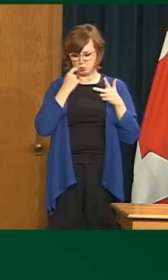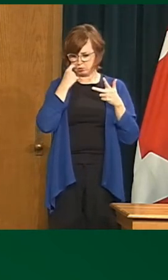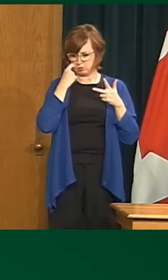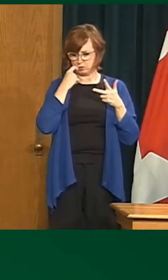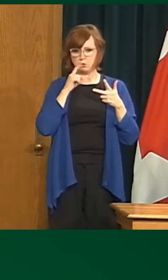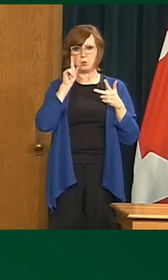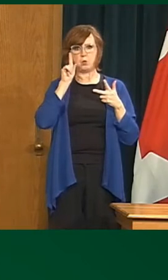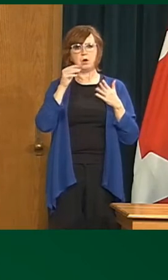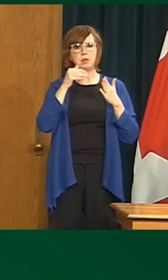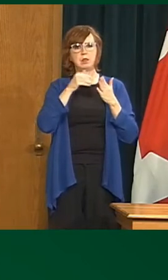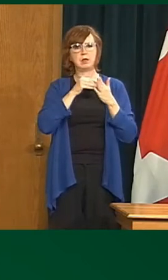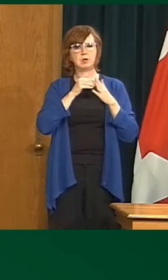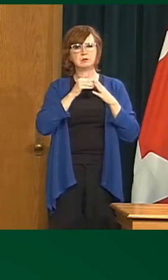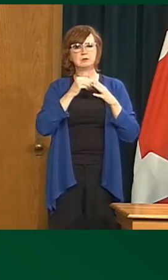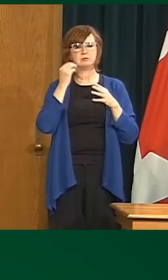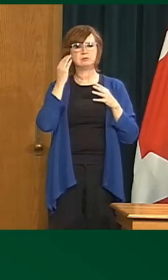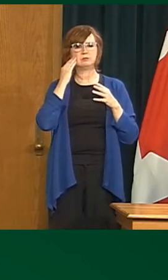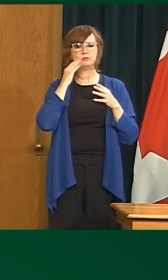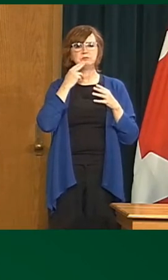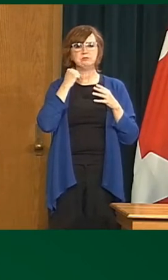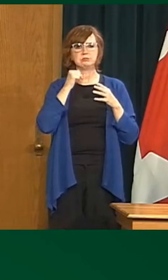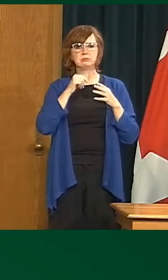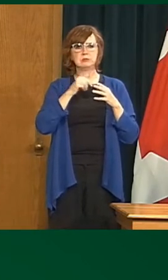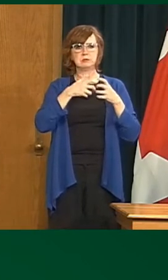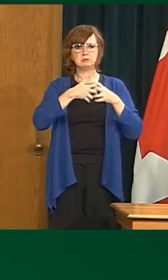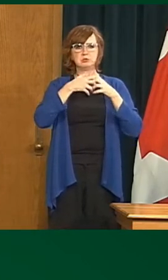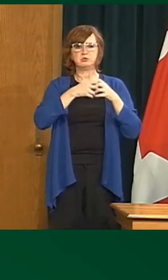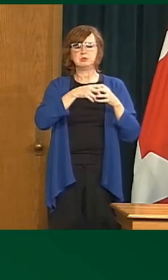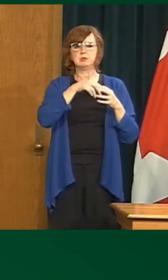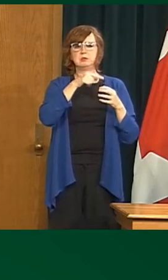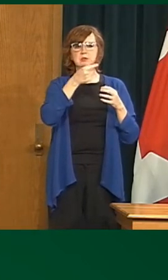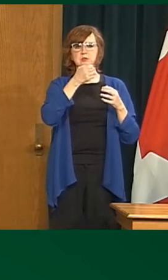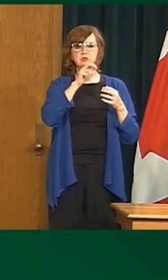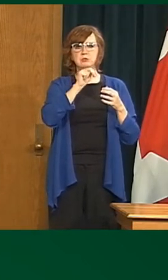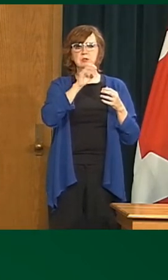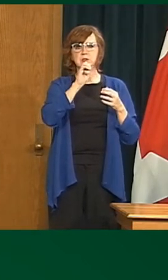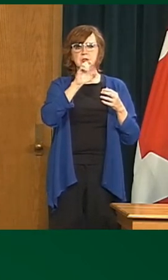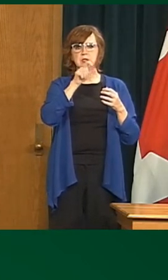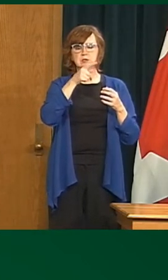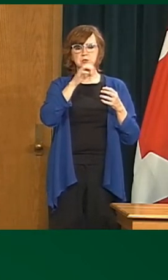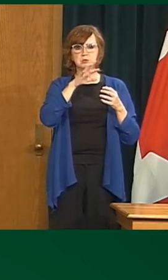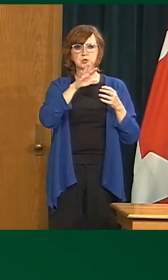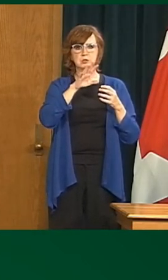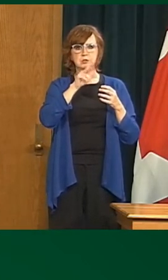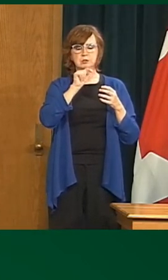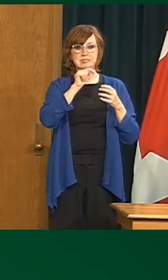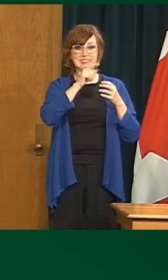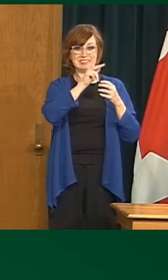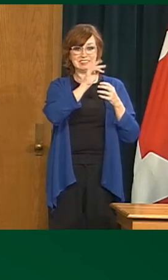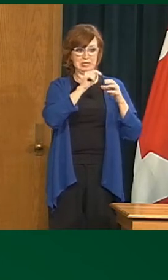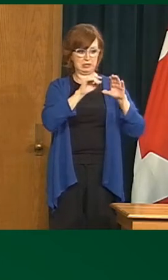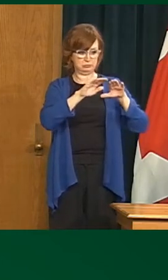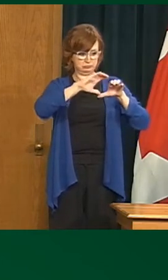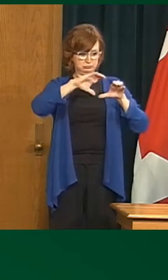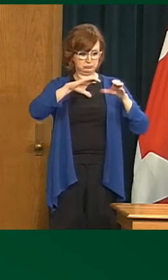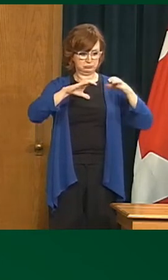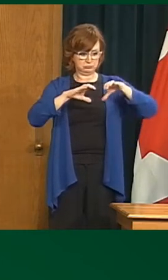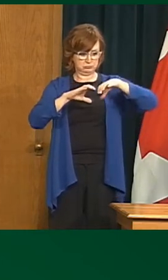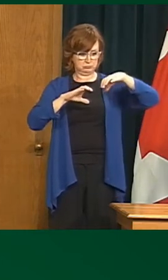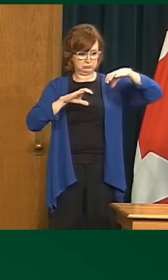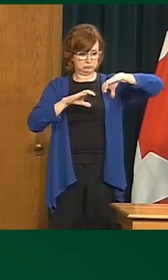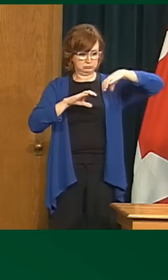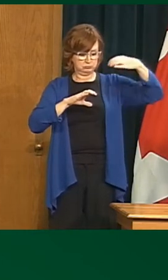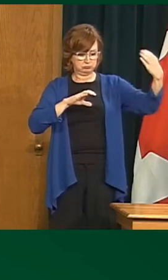with 1,000 cartridges for our Gen Expert kit to use not only in the Loche area but throughout the north. And so